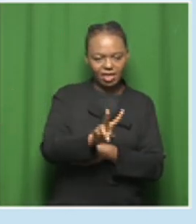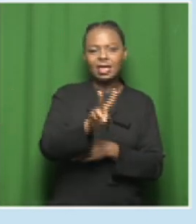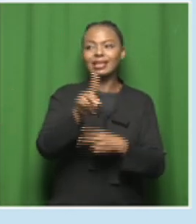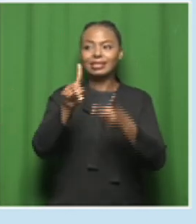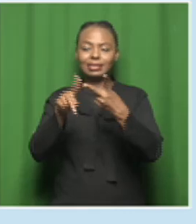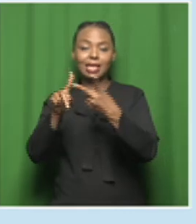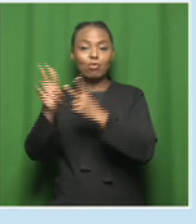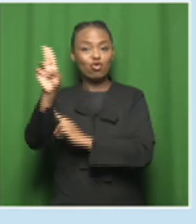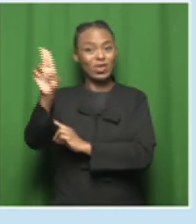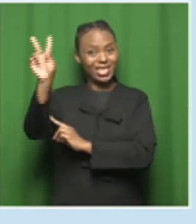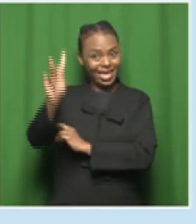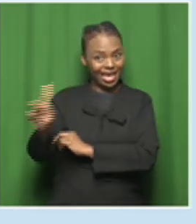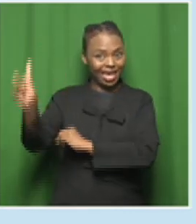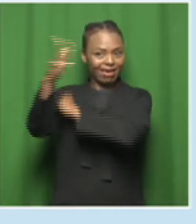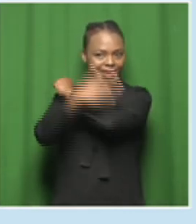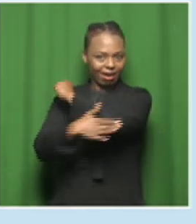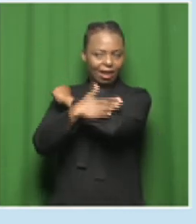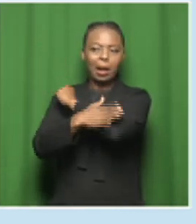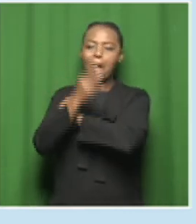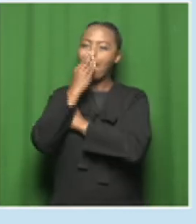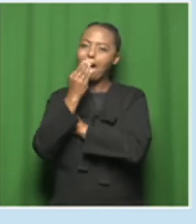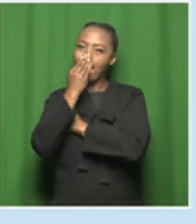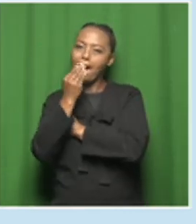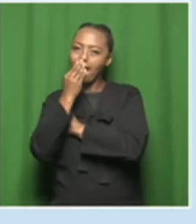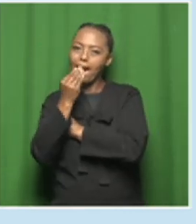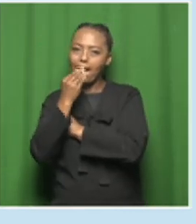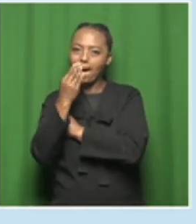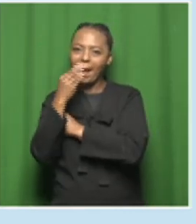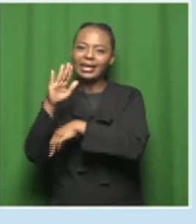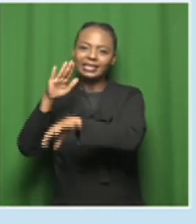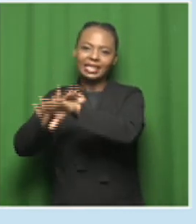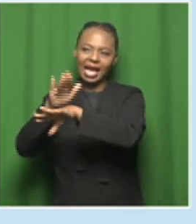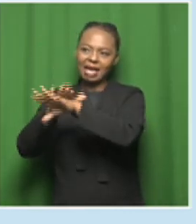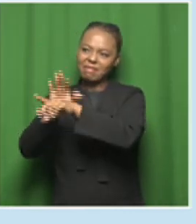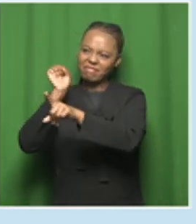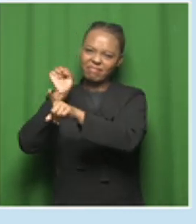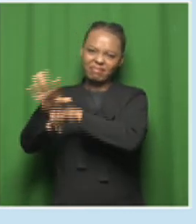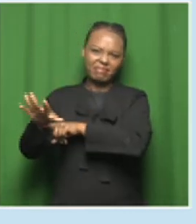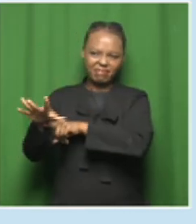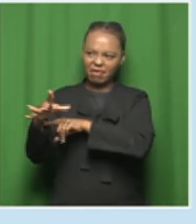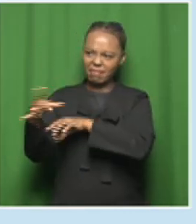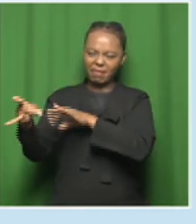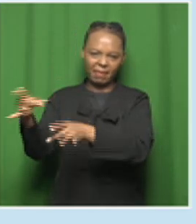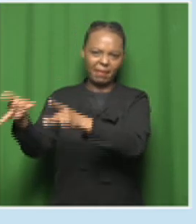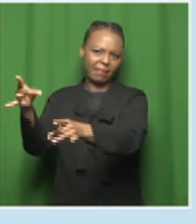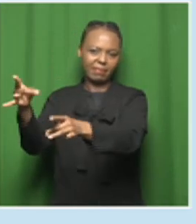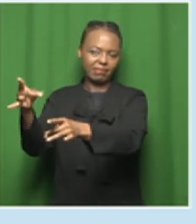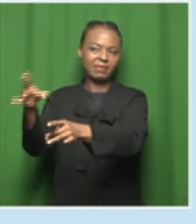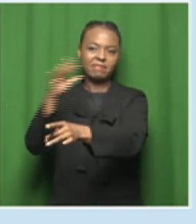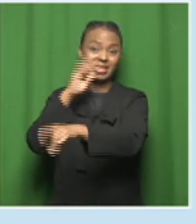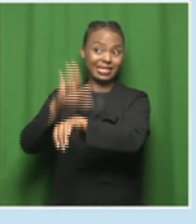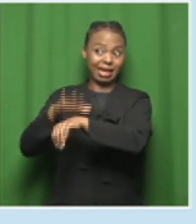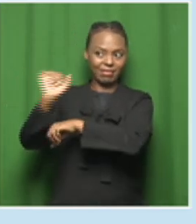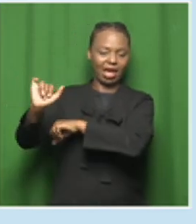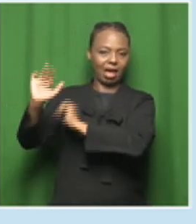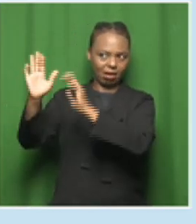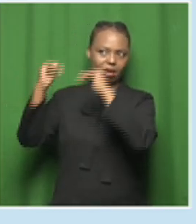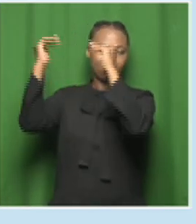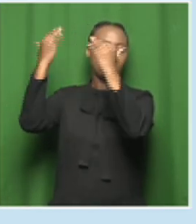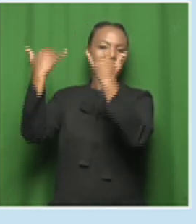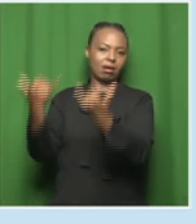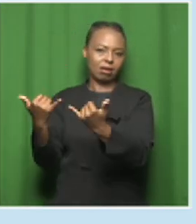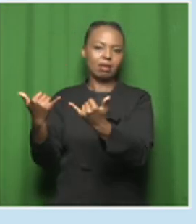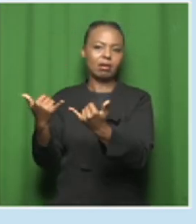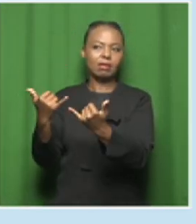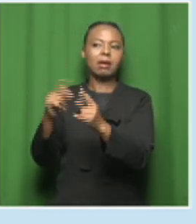very big flu season, what they call. It's hitting the peak and should start coming